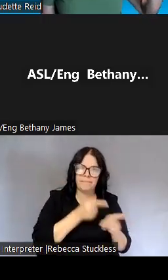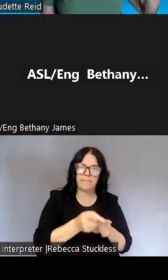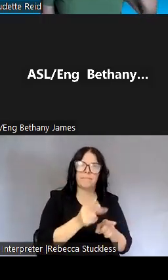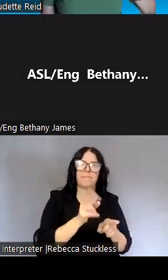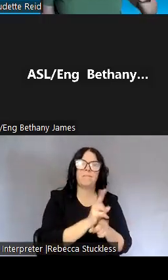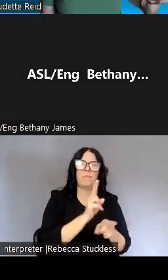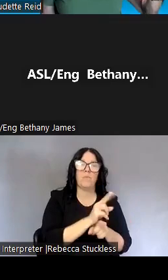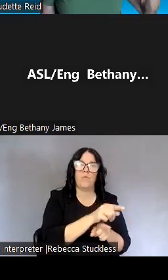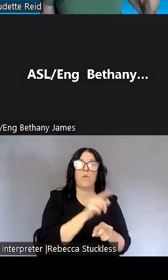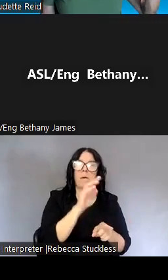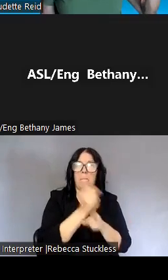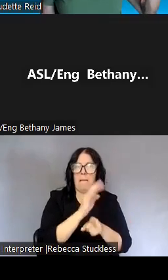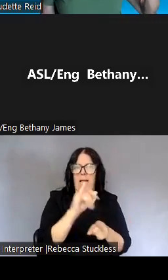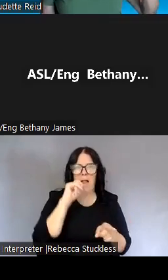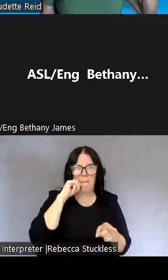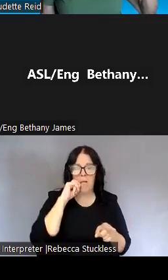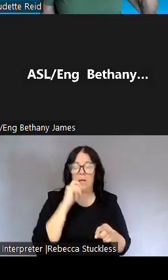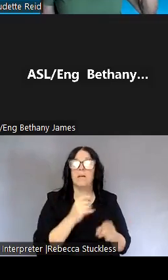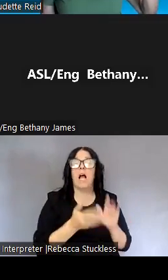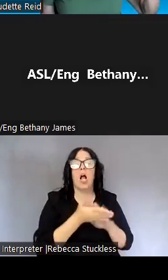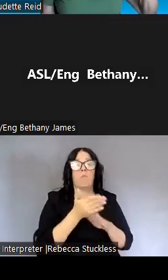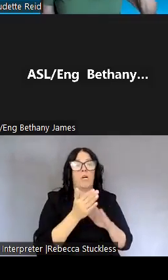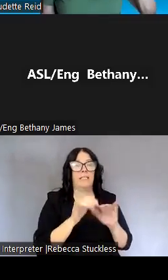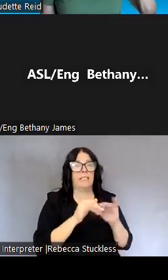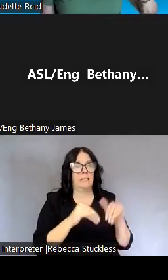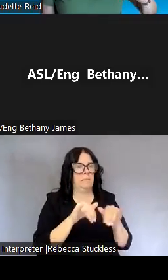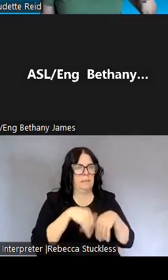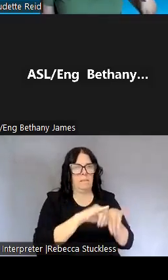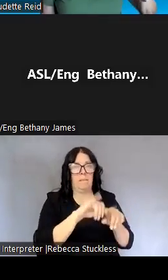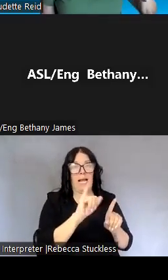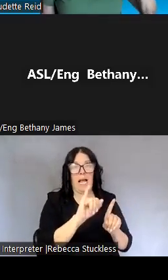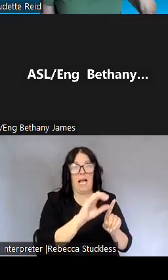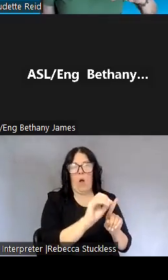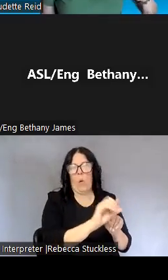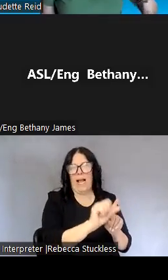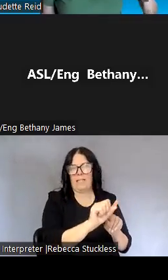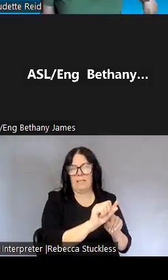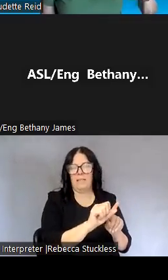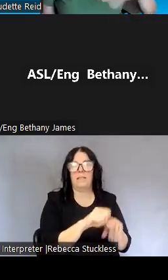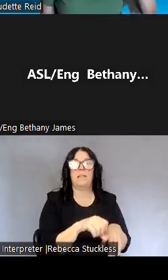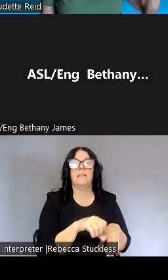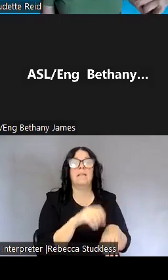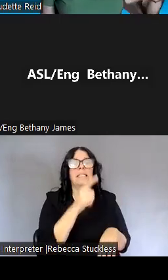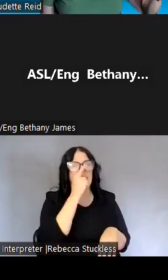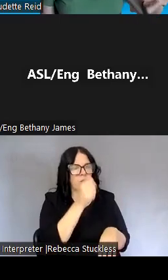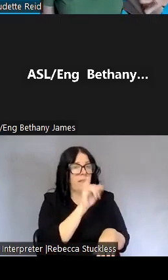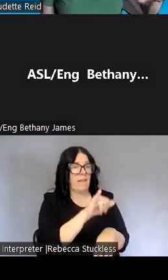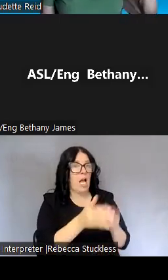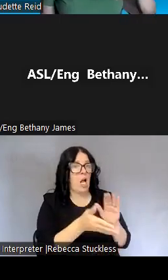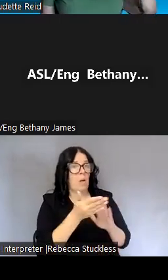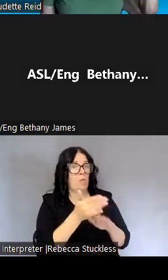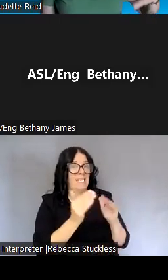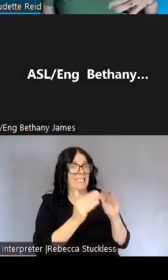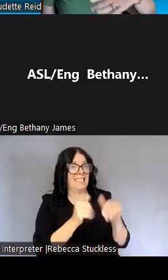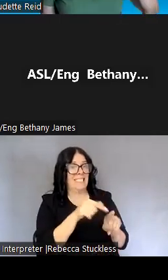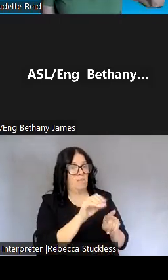is Apple. They have one operating system, the iOS. And it's interesting that that operating system is designed